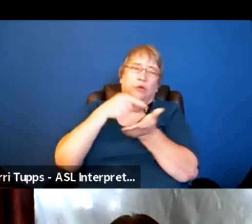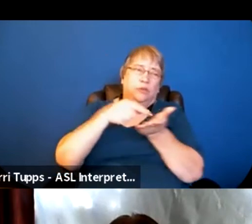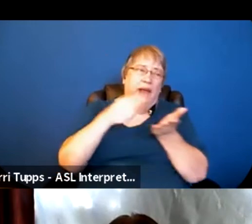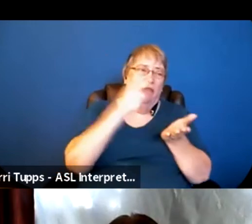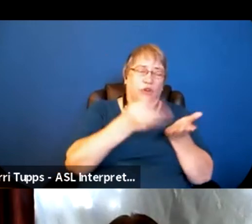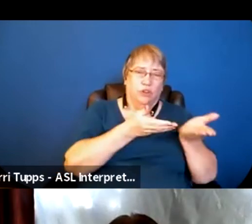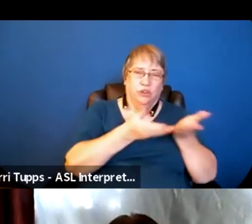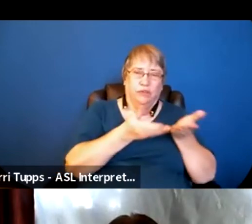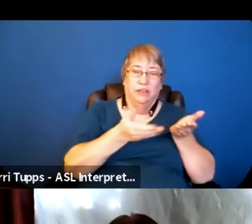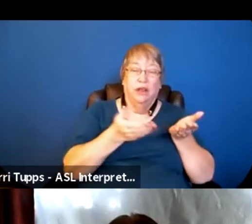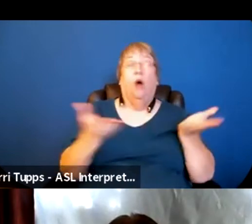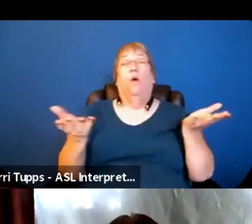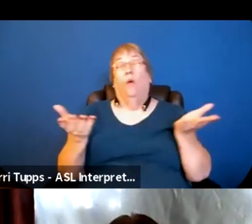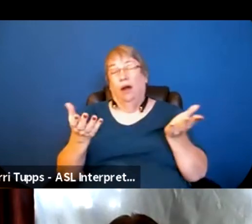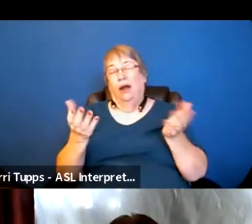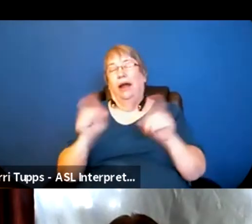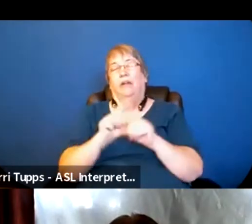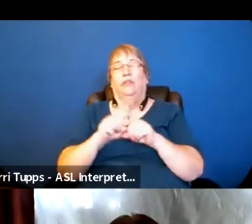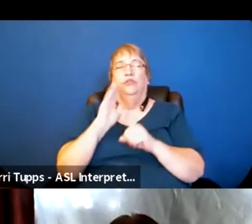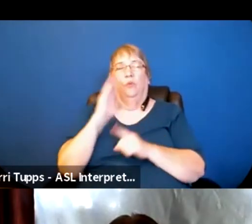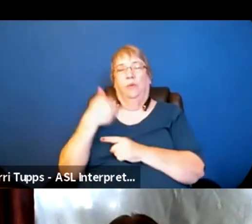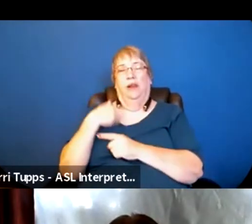And then we'll also have stakeholder engagement process for that as well.